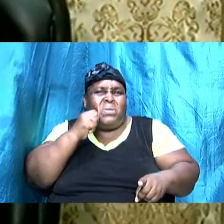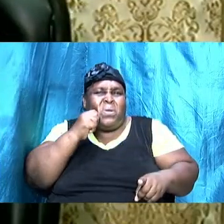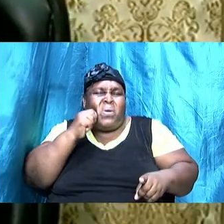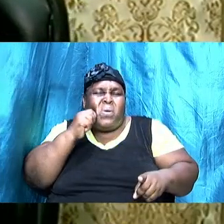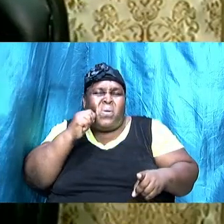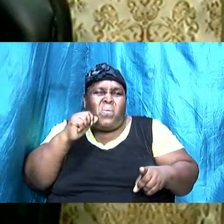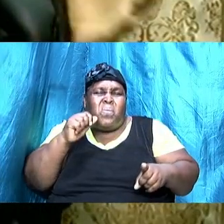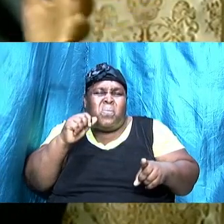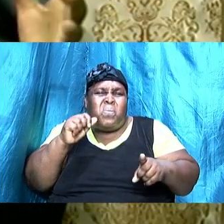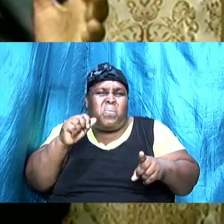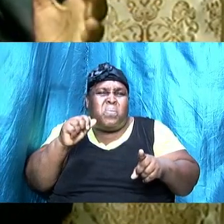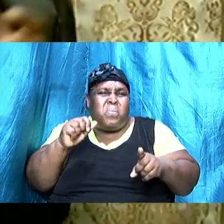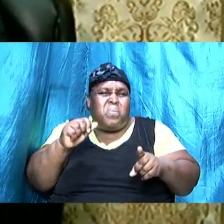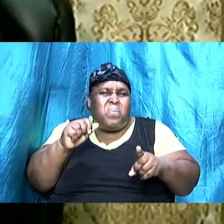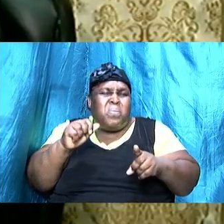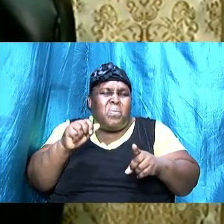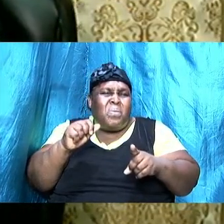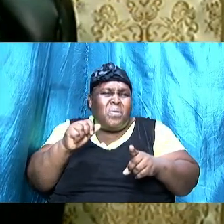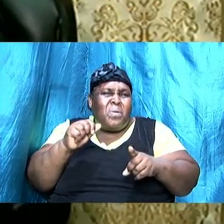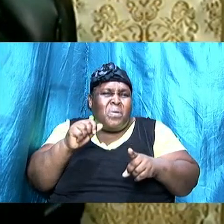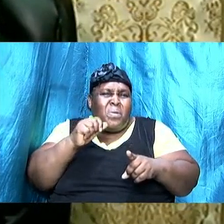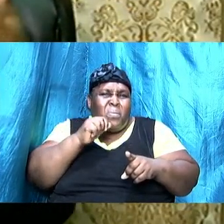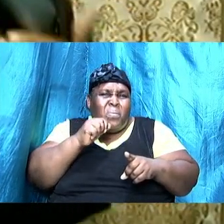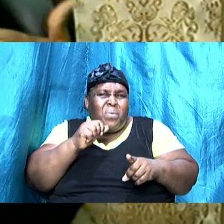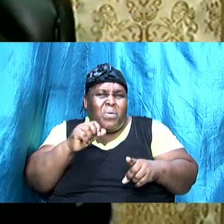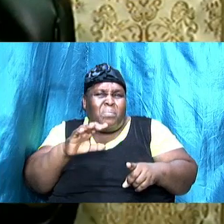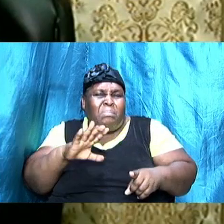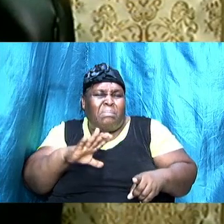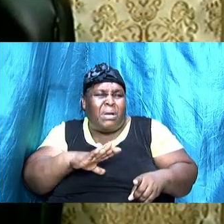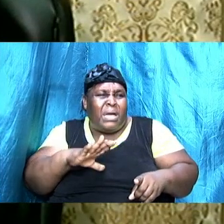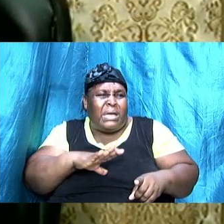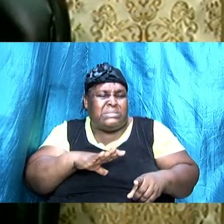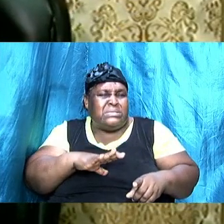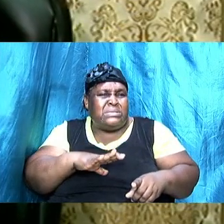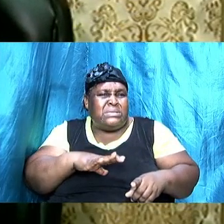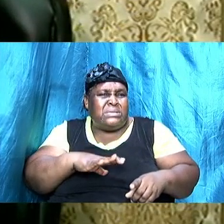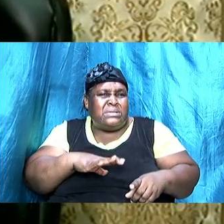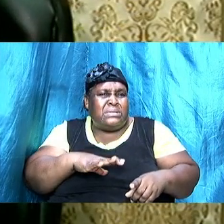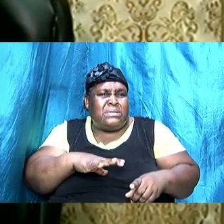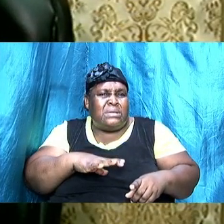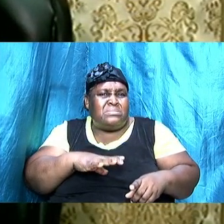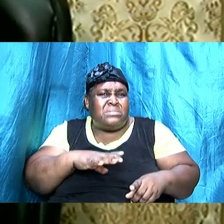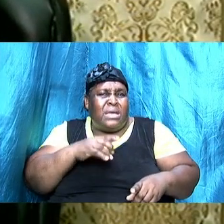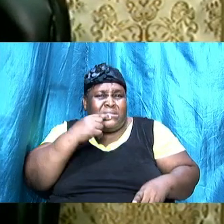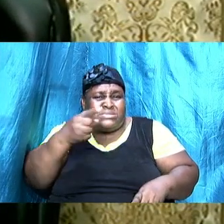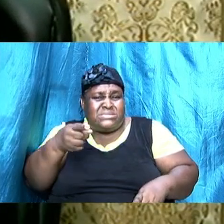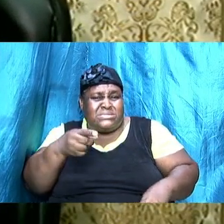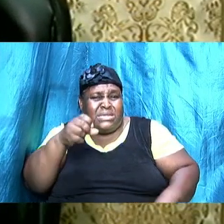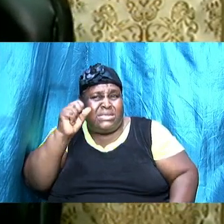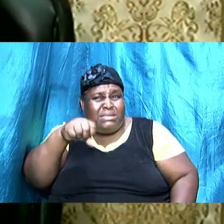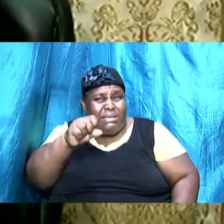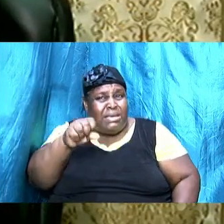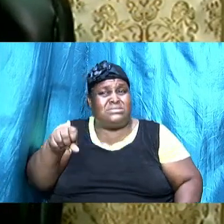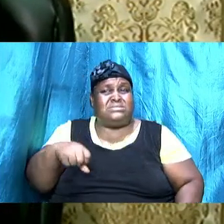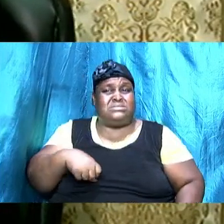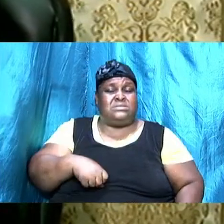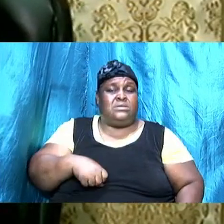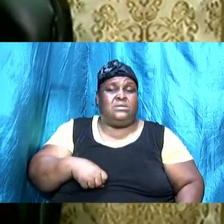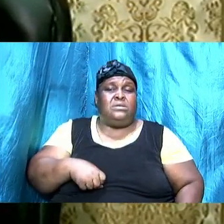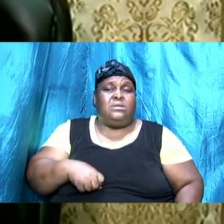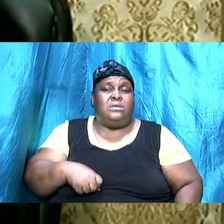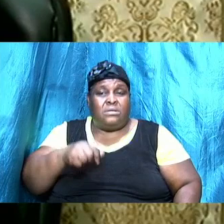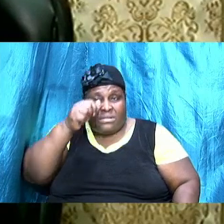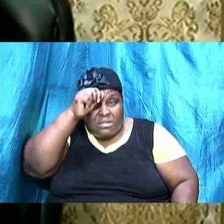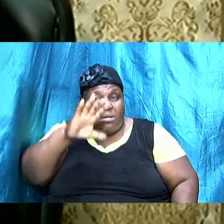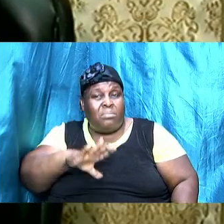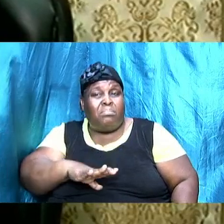necessarily divorce, but moving apart. For preservation, self-preservation. And I'm saying yes. So I don't